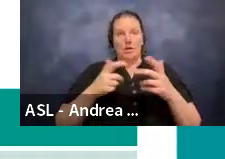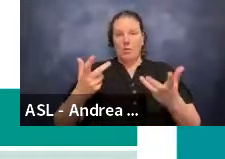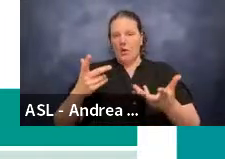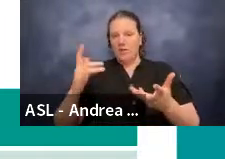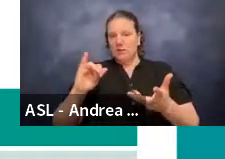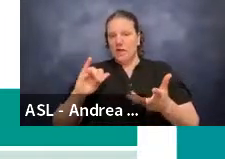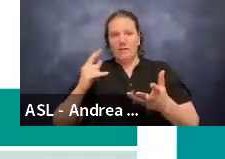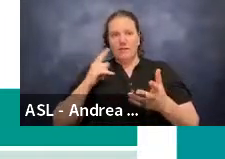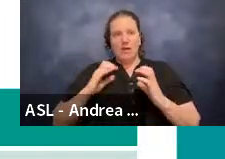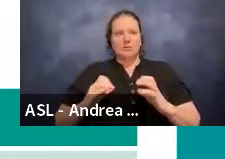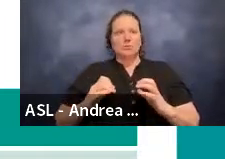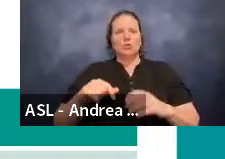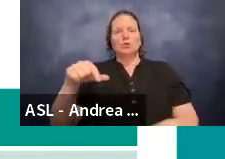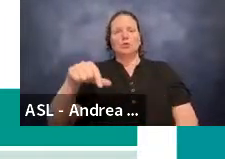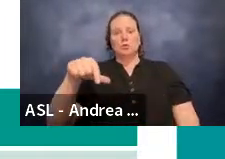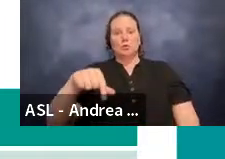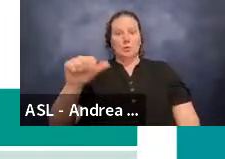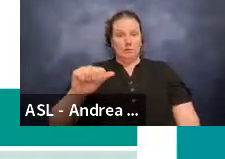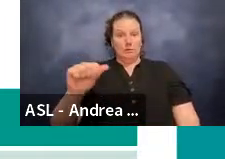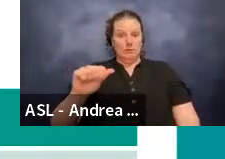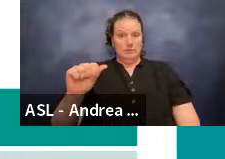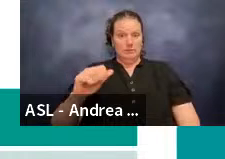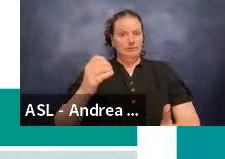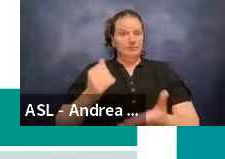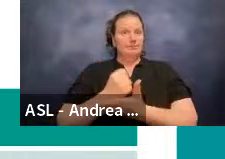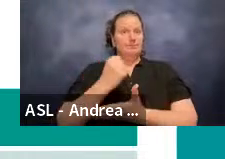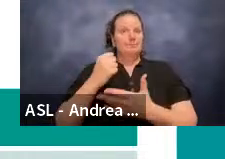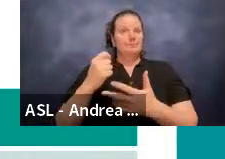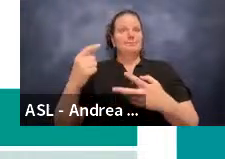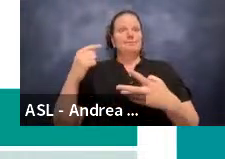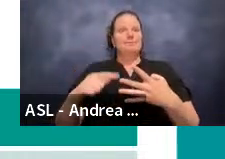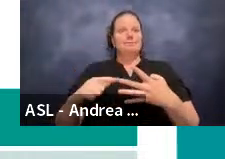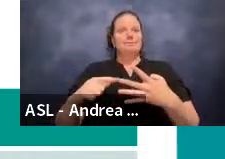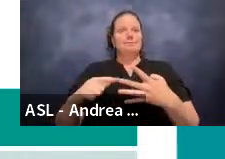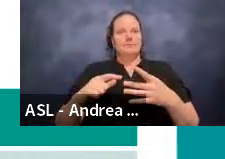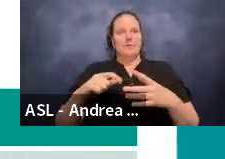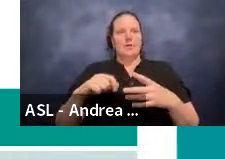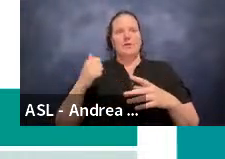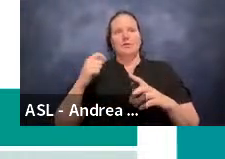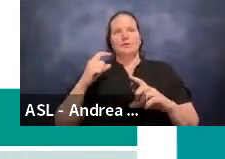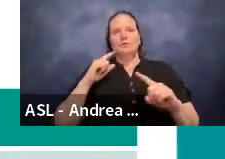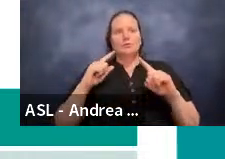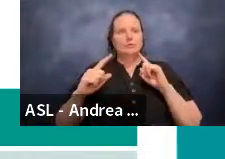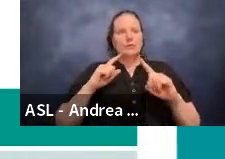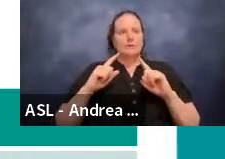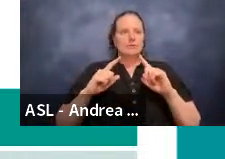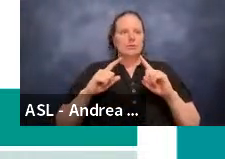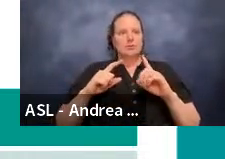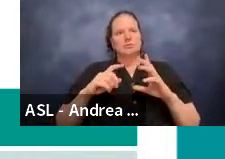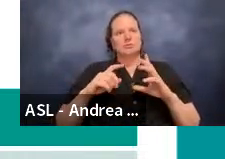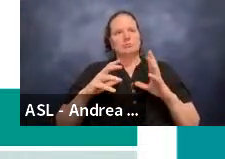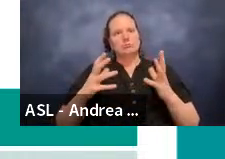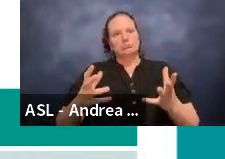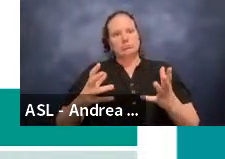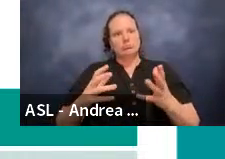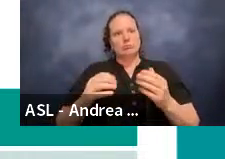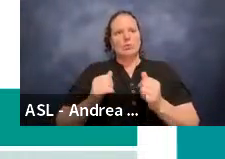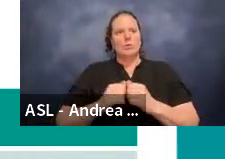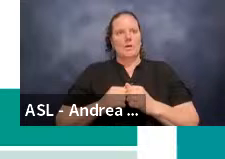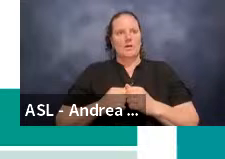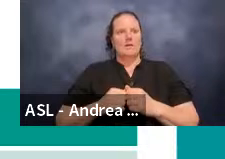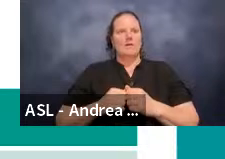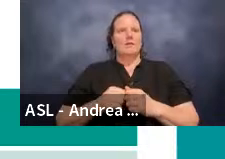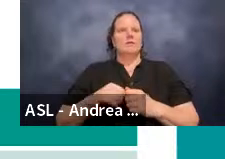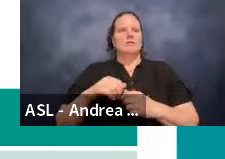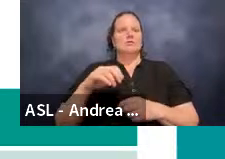Q&A. Then we'll have another conversation relative to toll scenario development